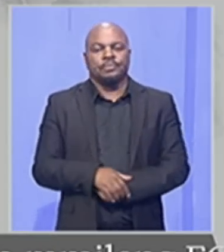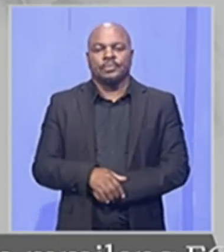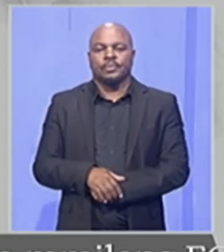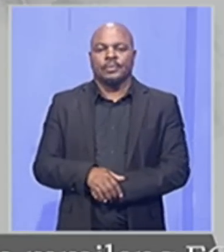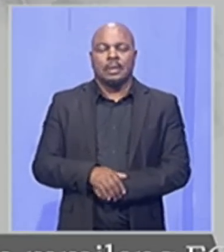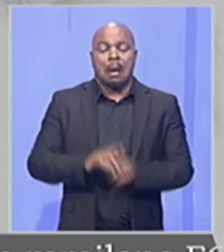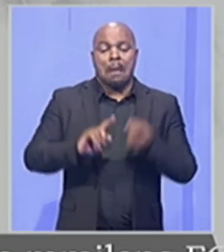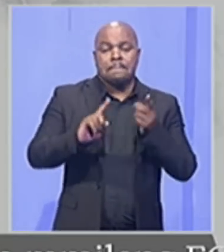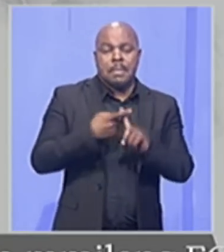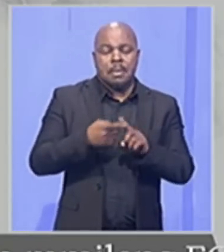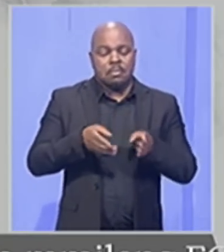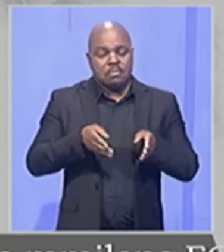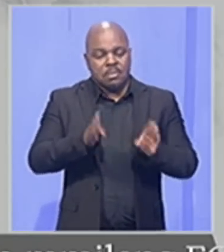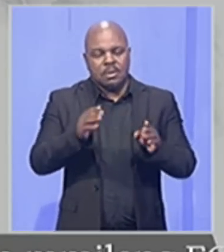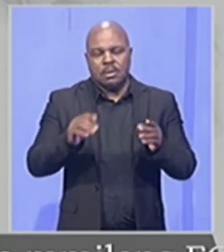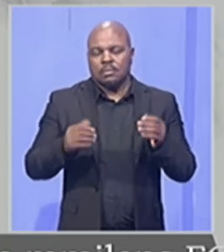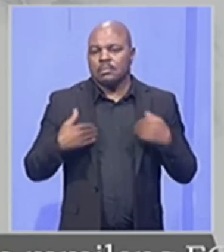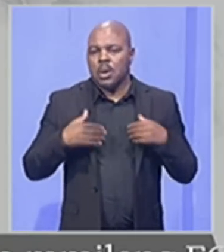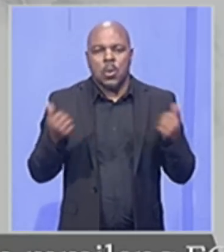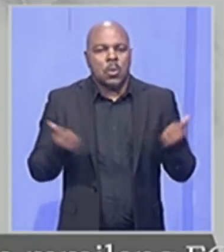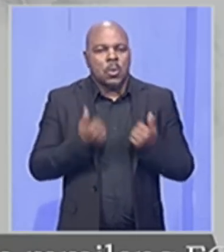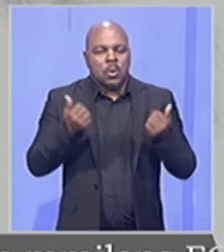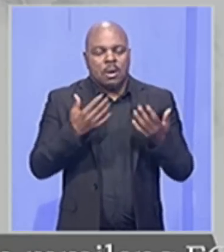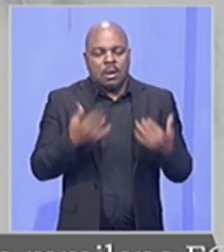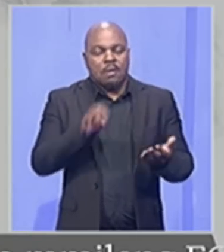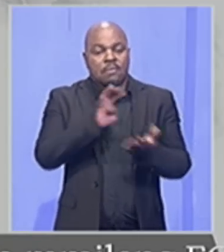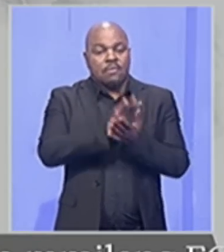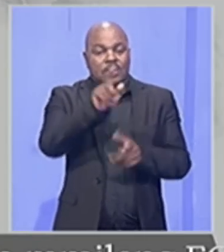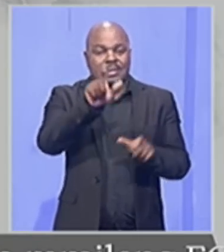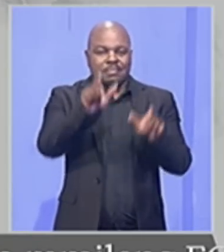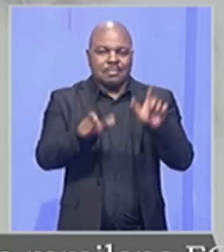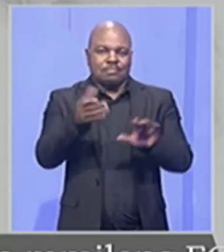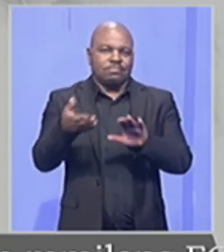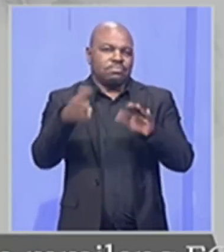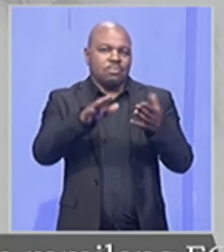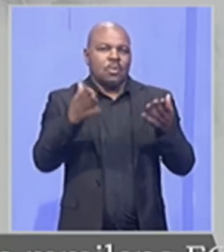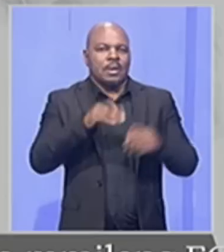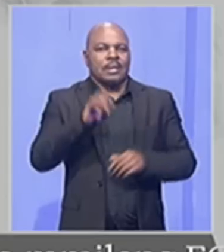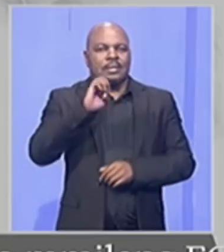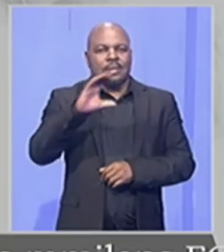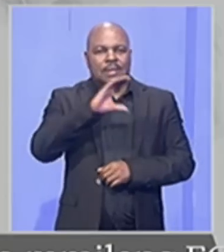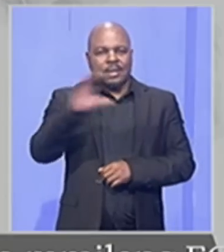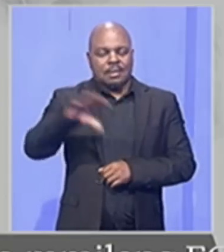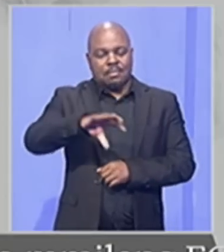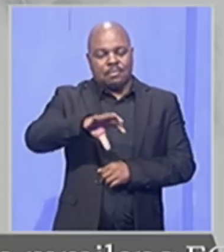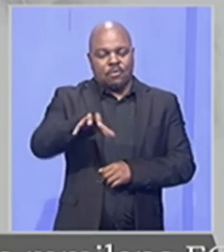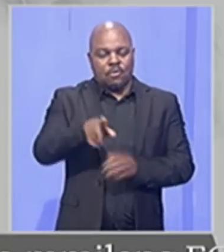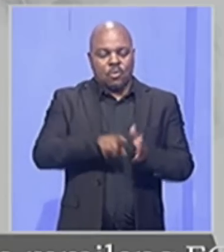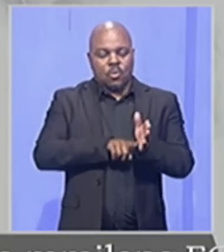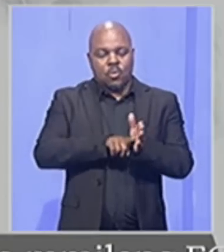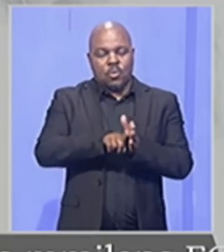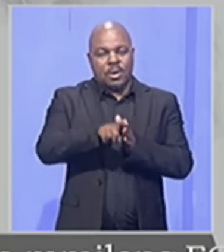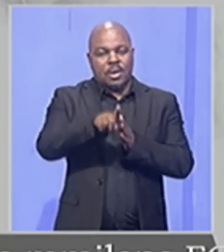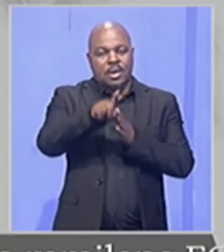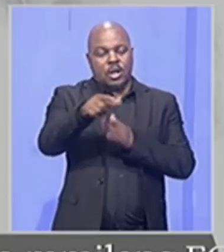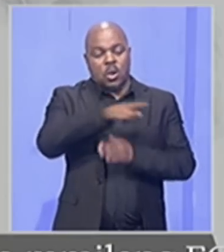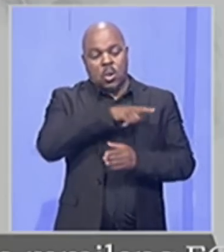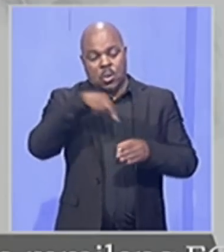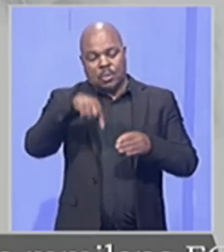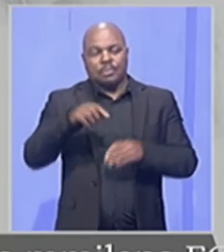Dikotsi tsa mebileng di se di qadile moo hlokaetseng batho ba 14 kotsing e etsahetseng provinseng ya Eastern Cape mafelong ana a malelele a